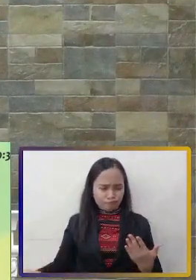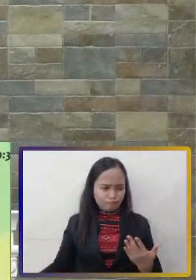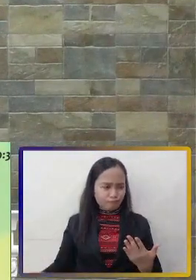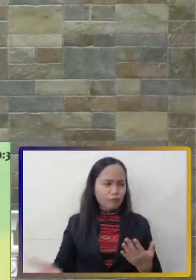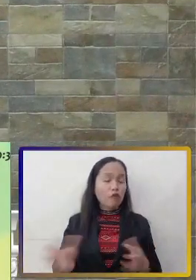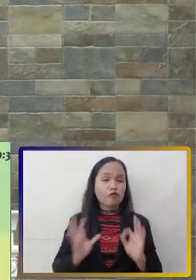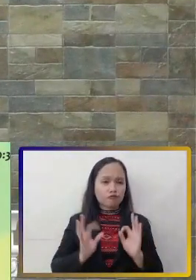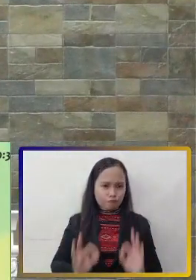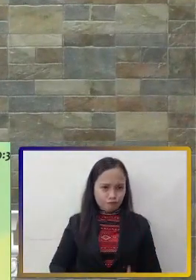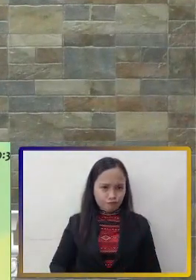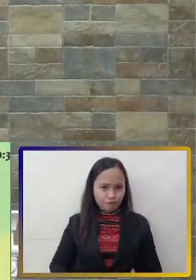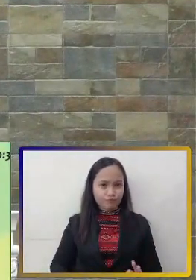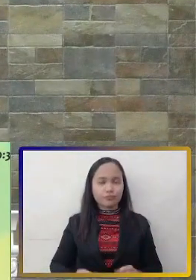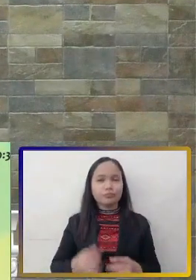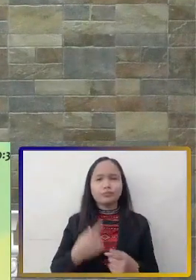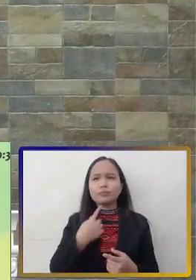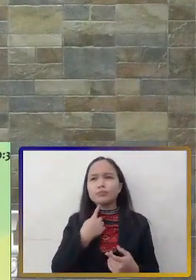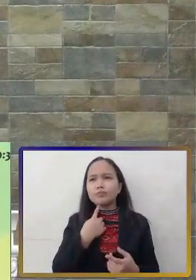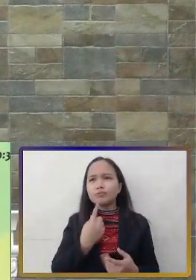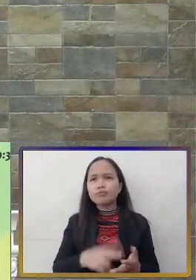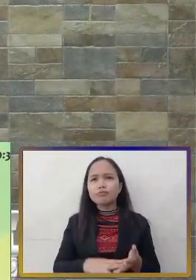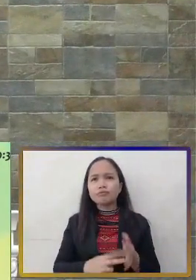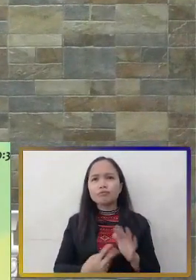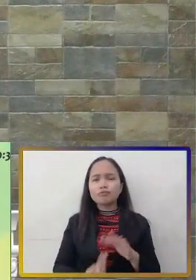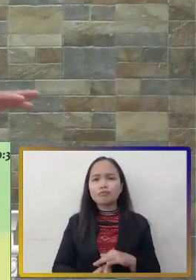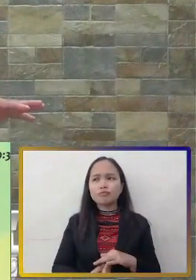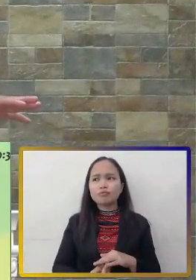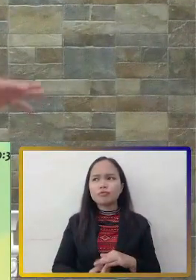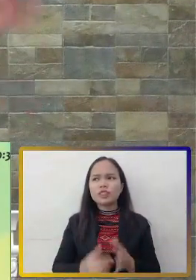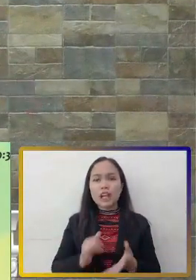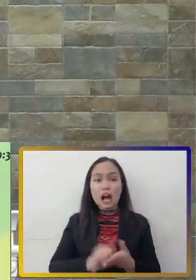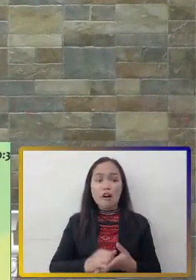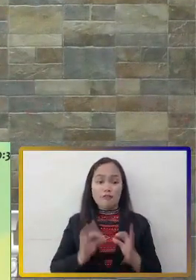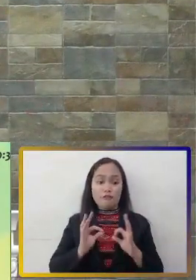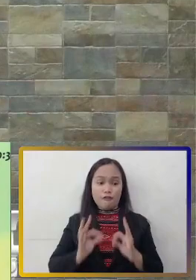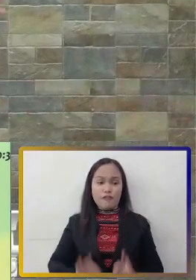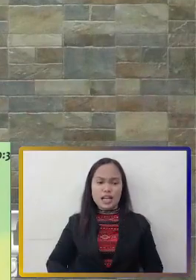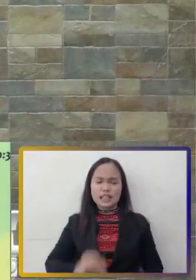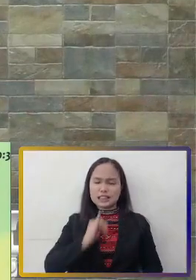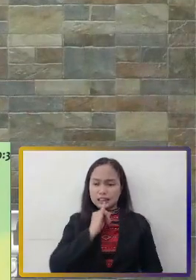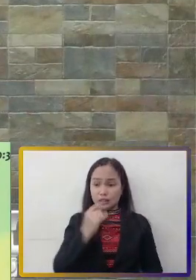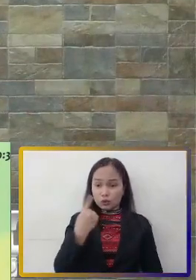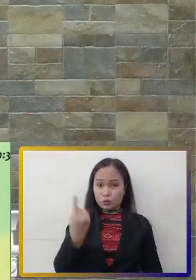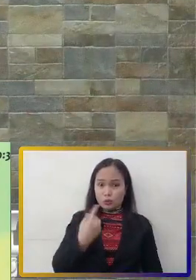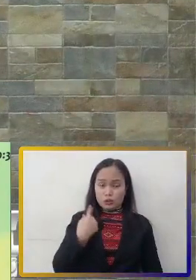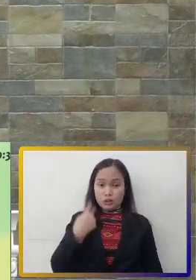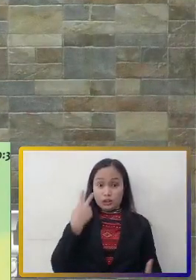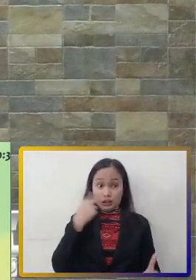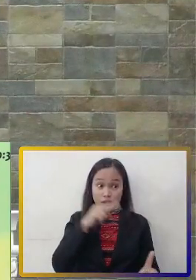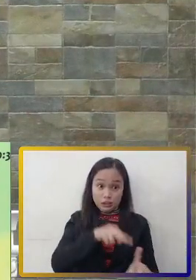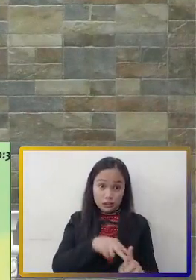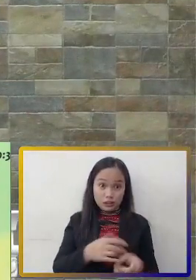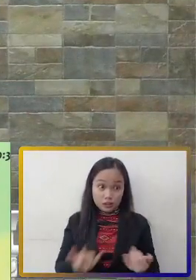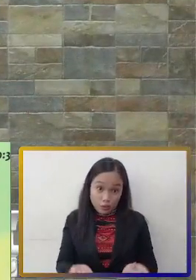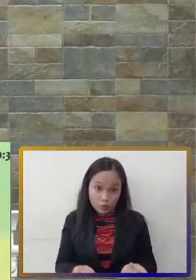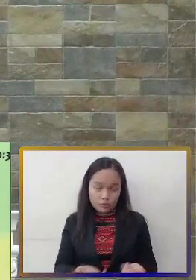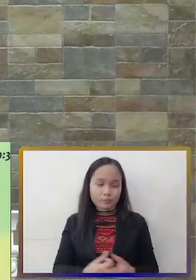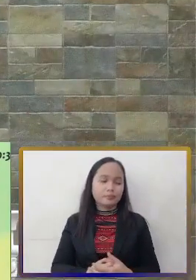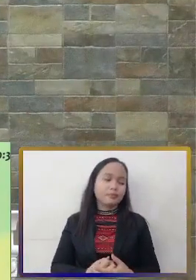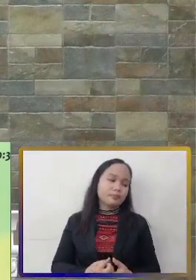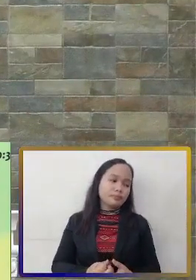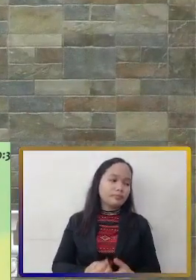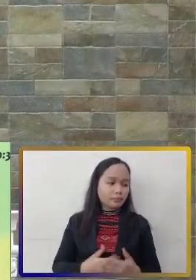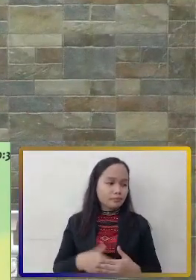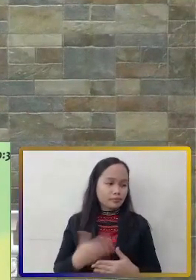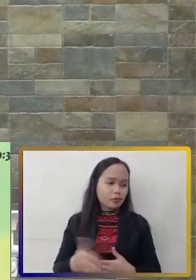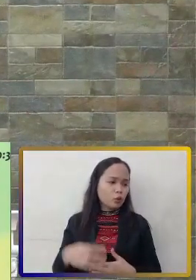flesh. In other words, yan po'y superficial. Yan po'y yung nakikita natin ngayon. Now, we